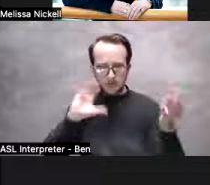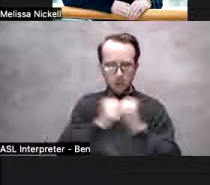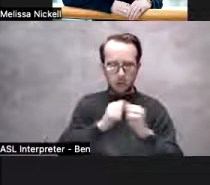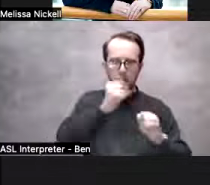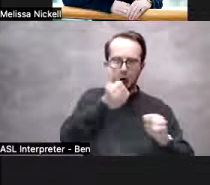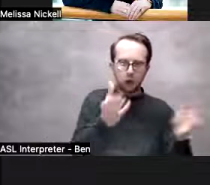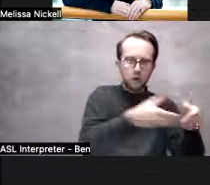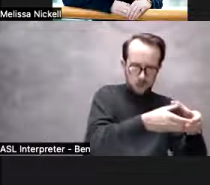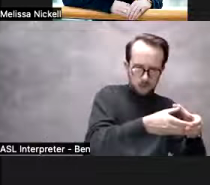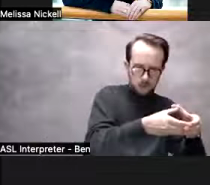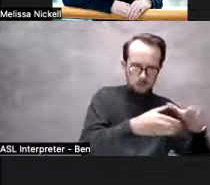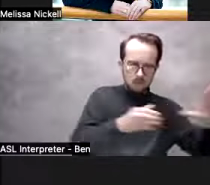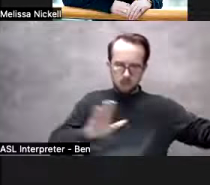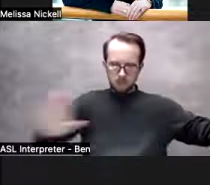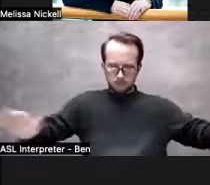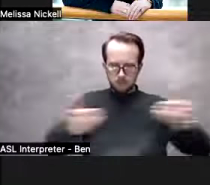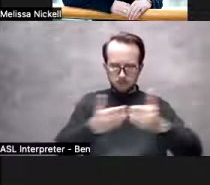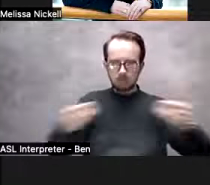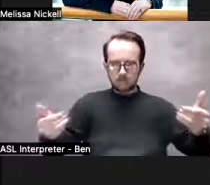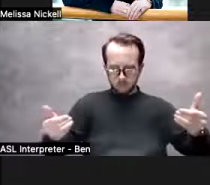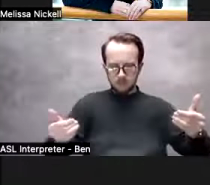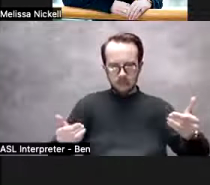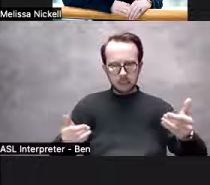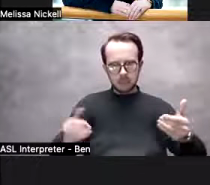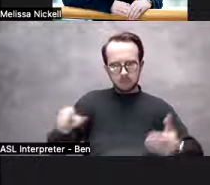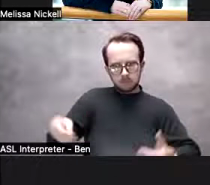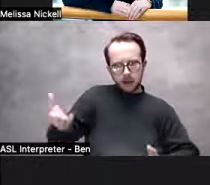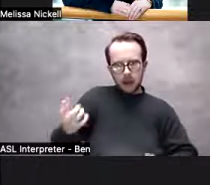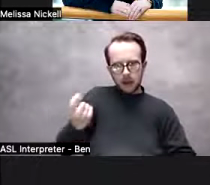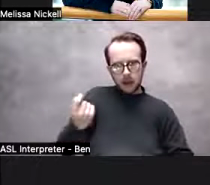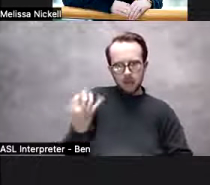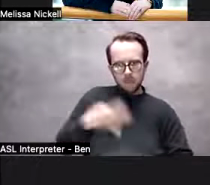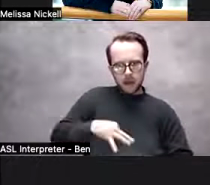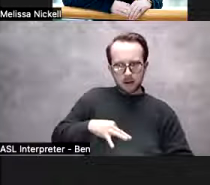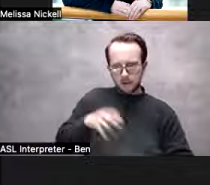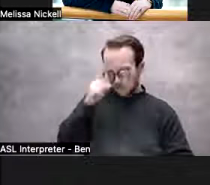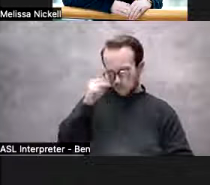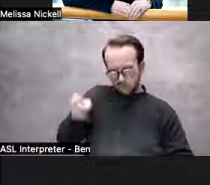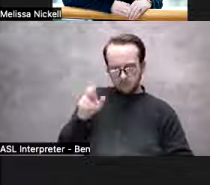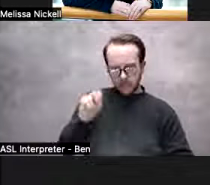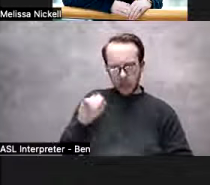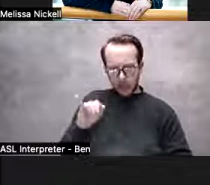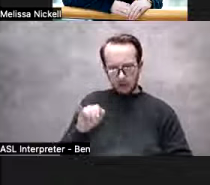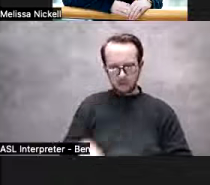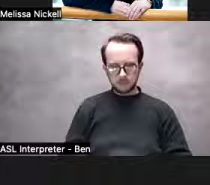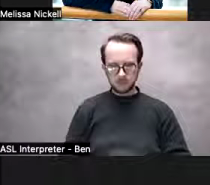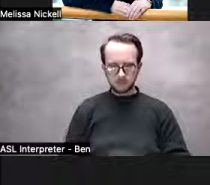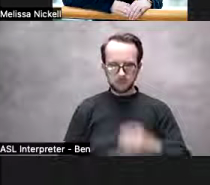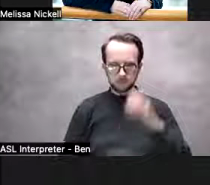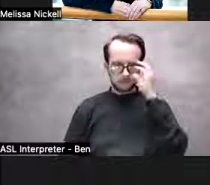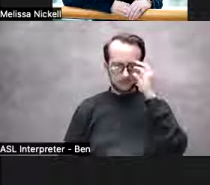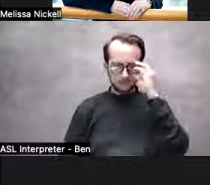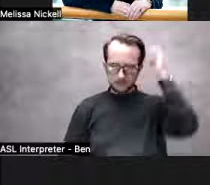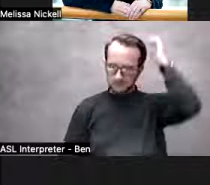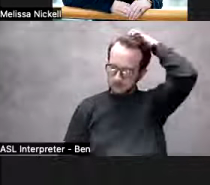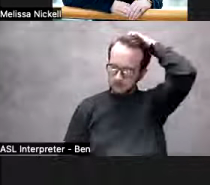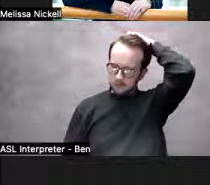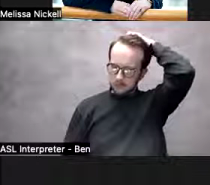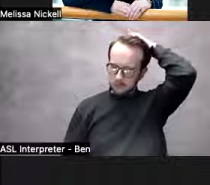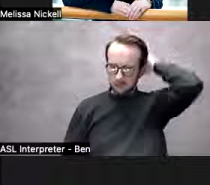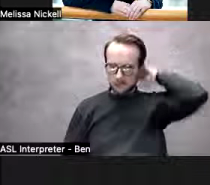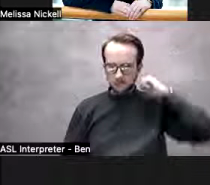again, I think that provided a little bit of an advantage to the newer investigators as well. So I think